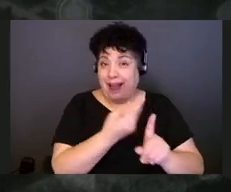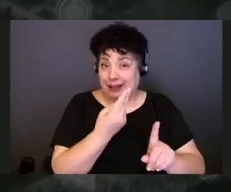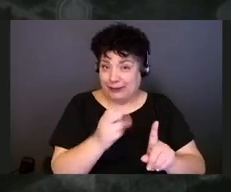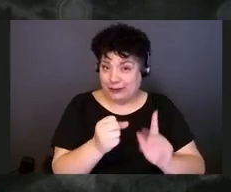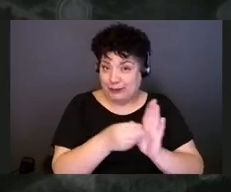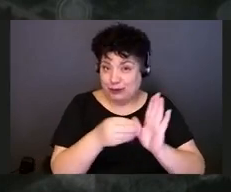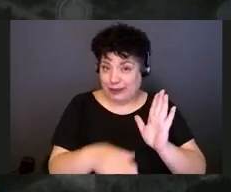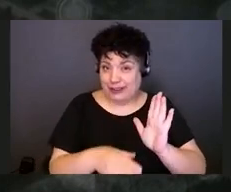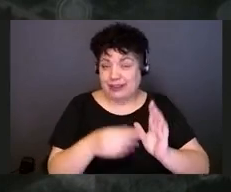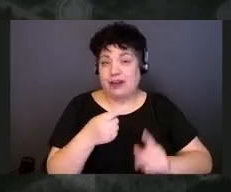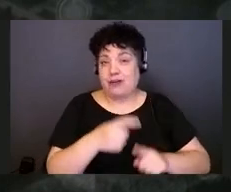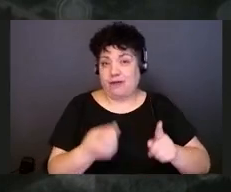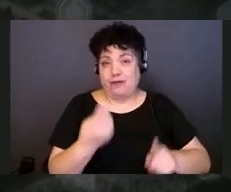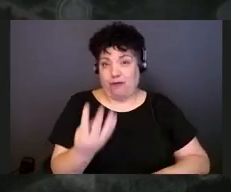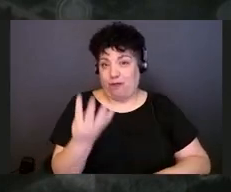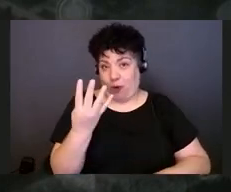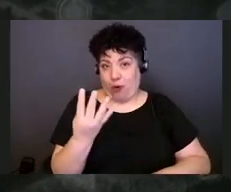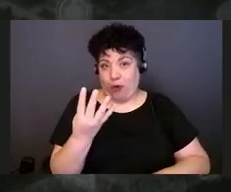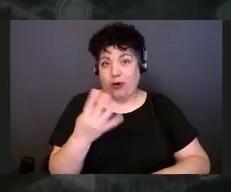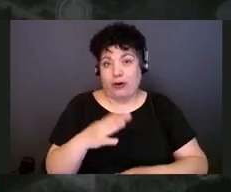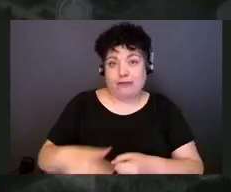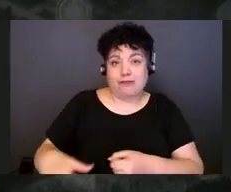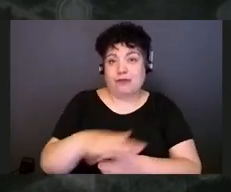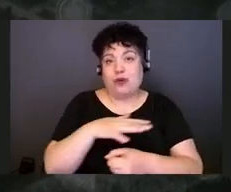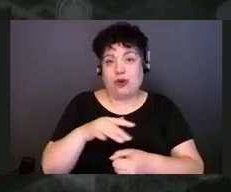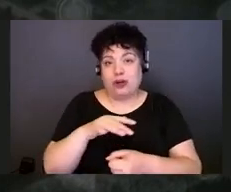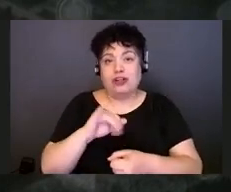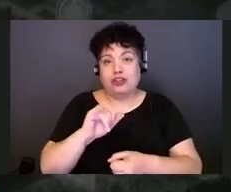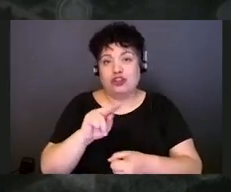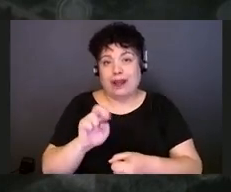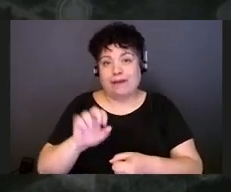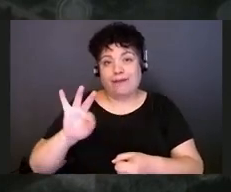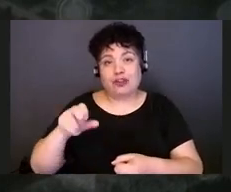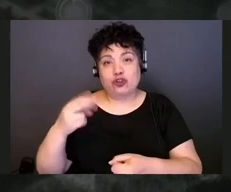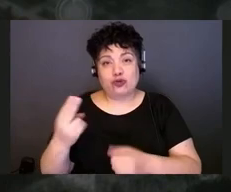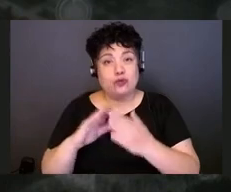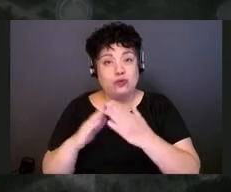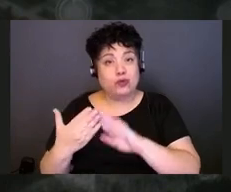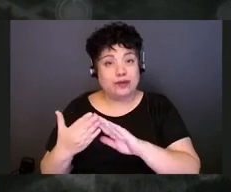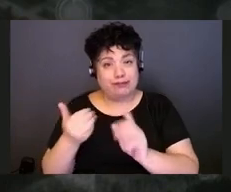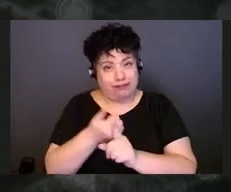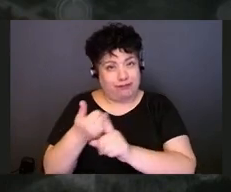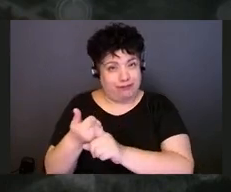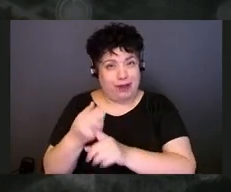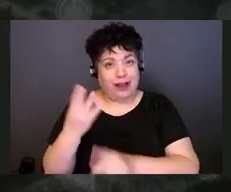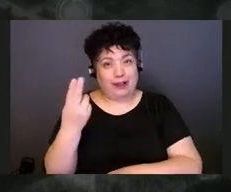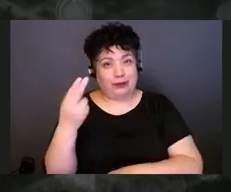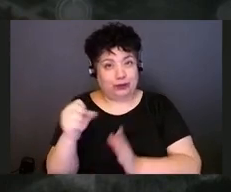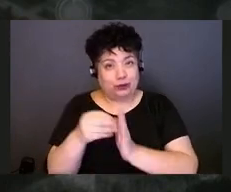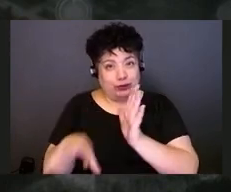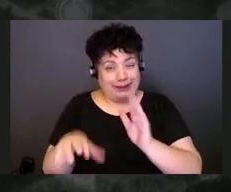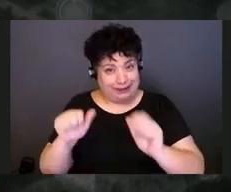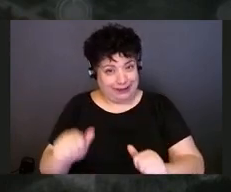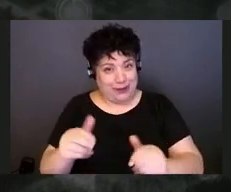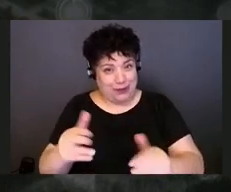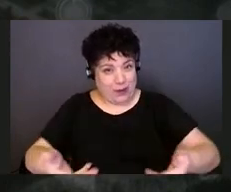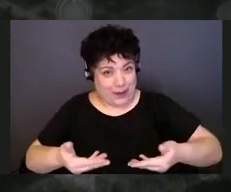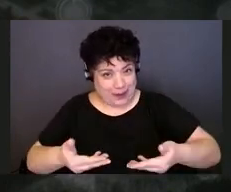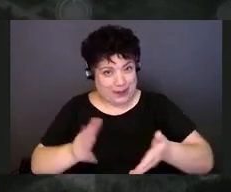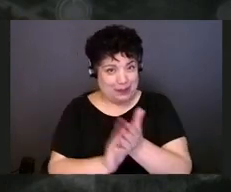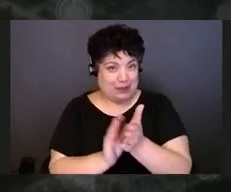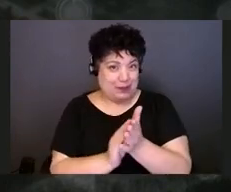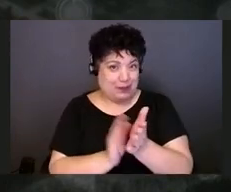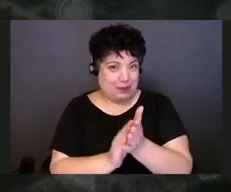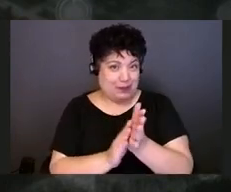from four of York's surrounding Jane Finch community are with us today. Can you give them a special welcome?